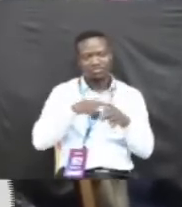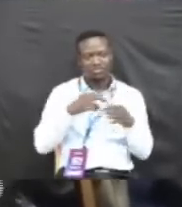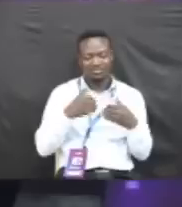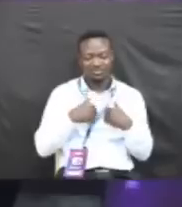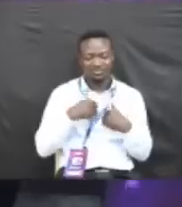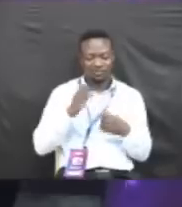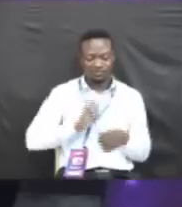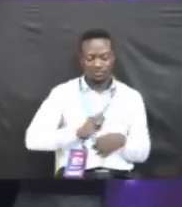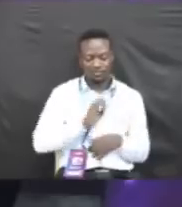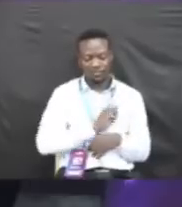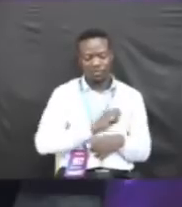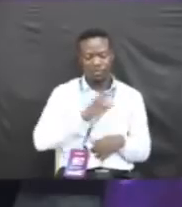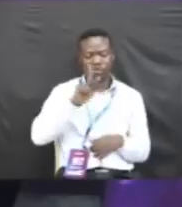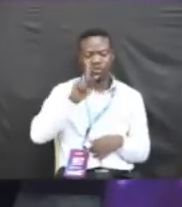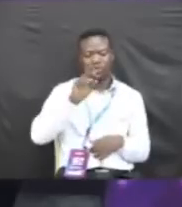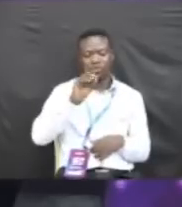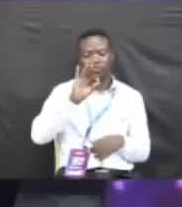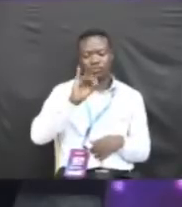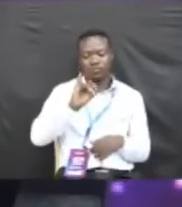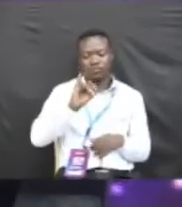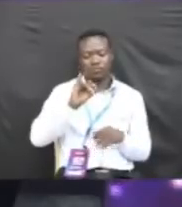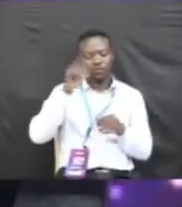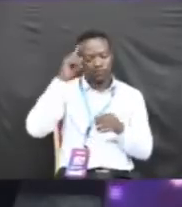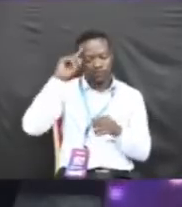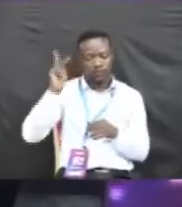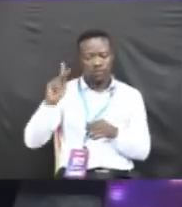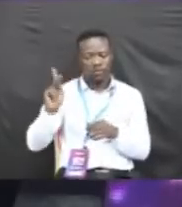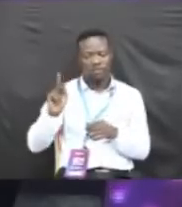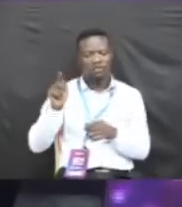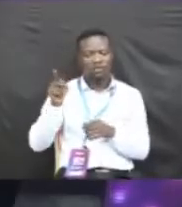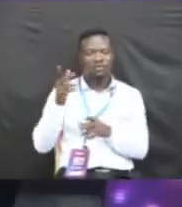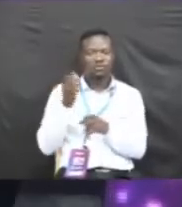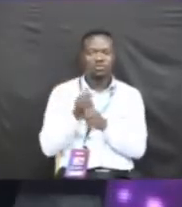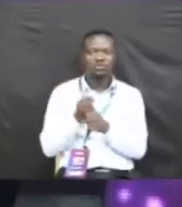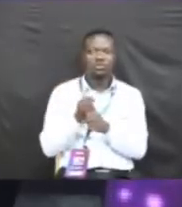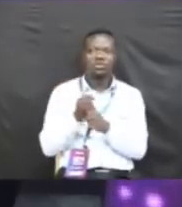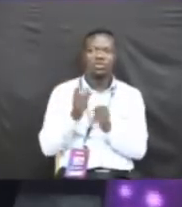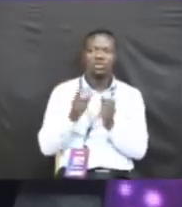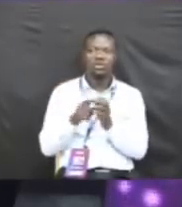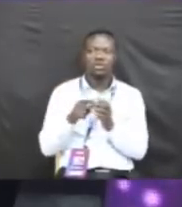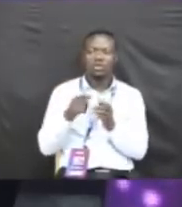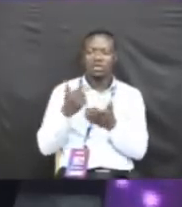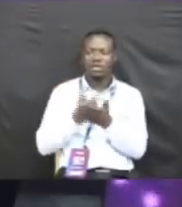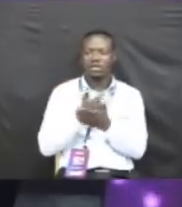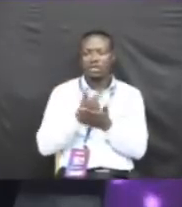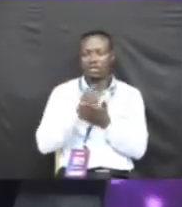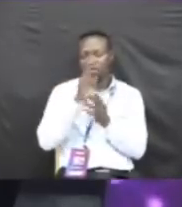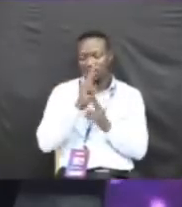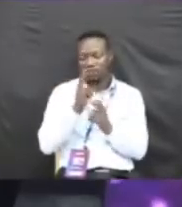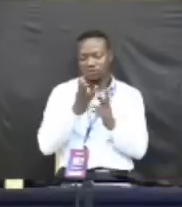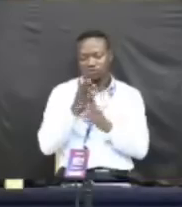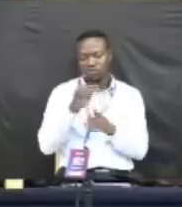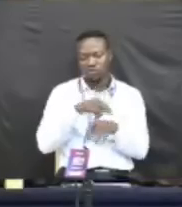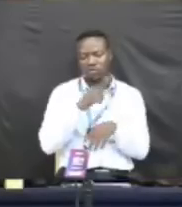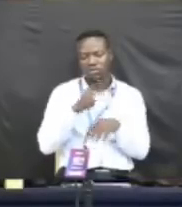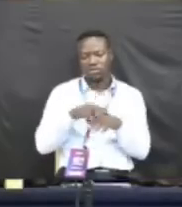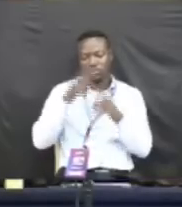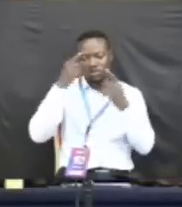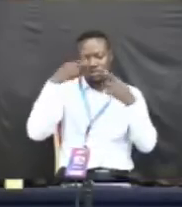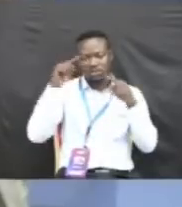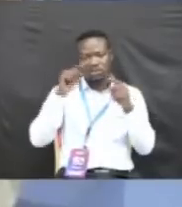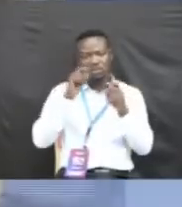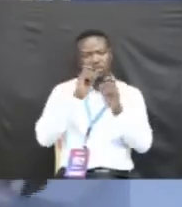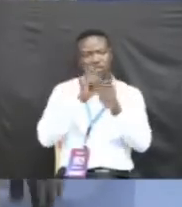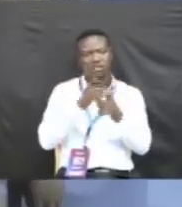Elder Kofi Obi Abbei of Kaneshi area received a state honor during the National Excellence Awards